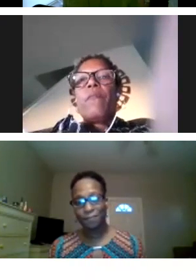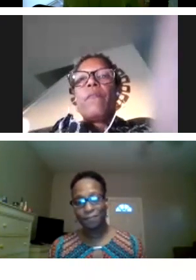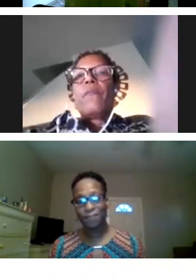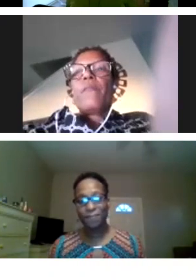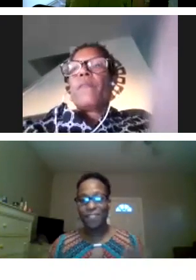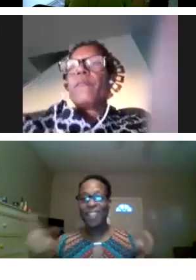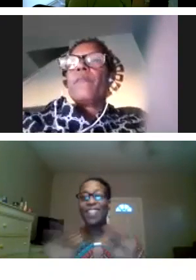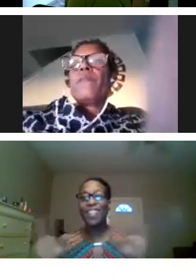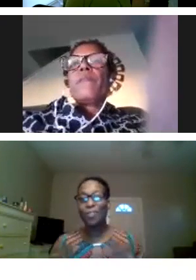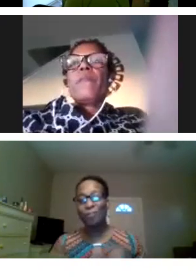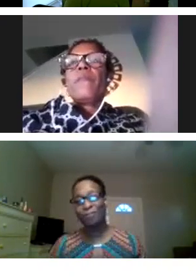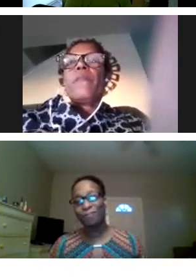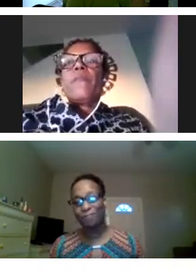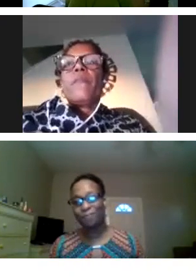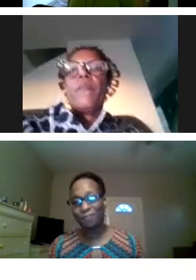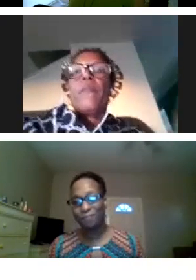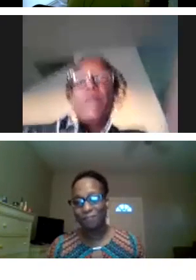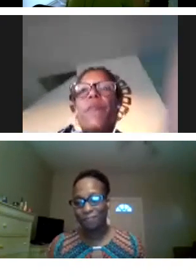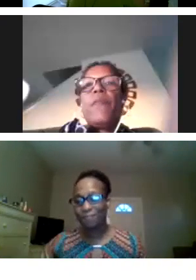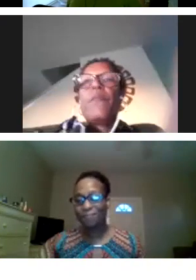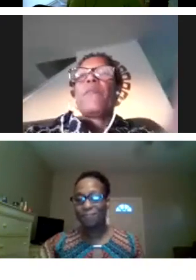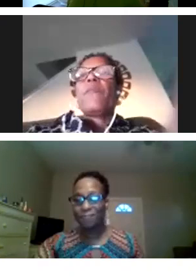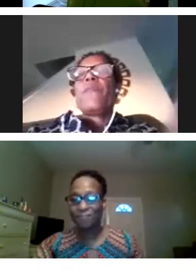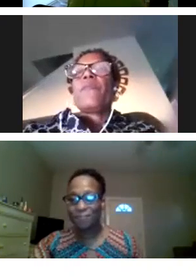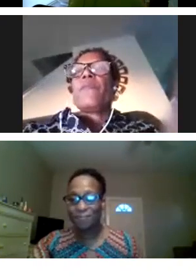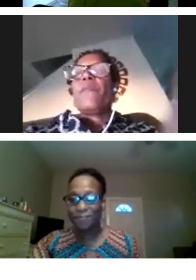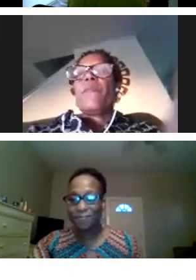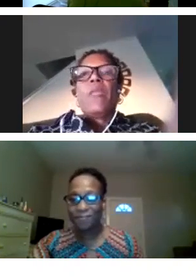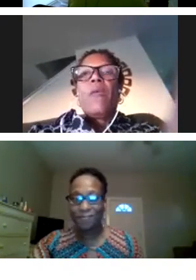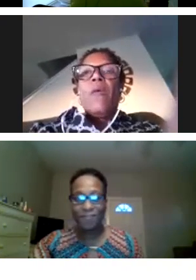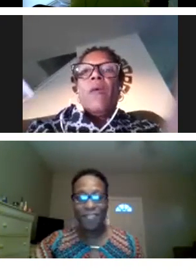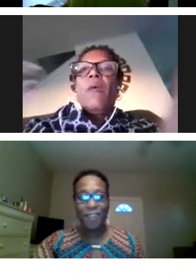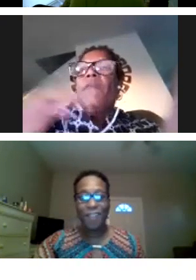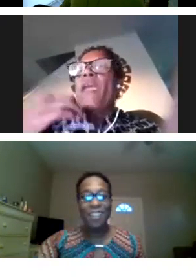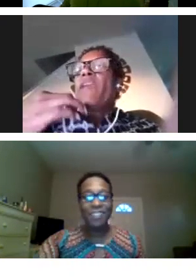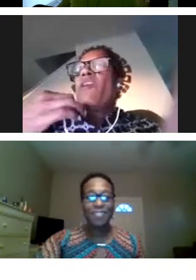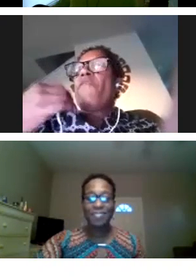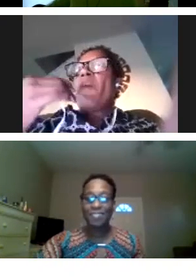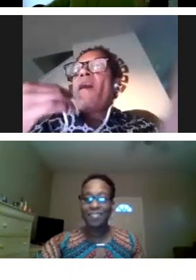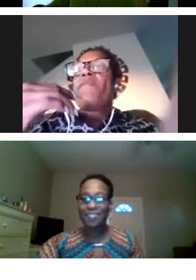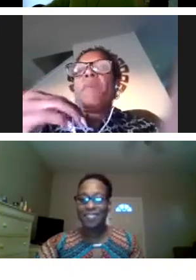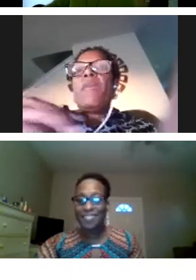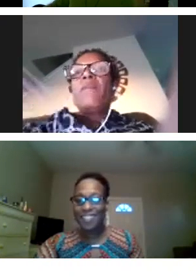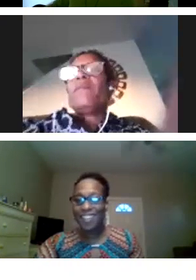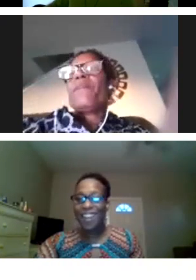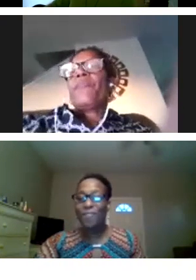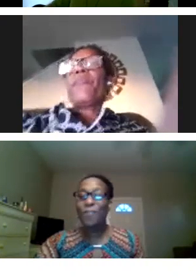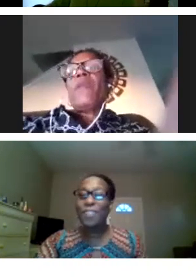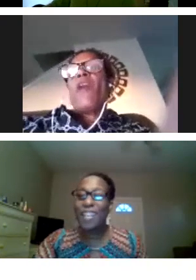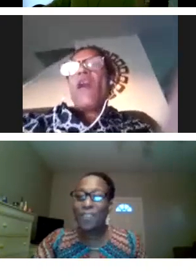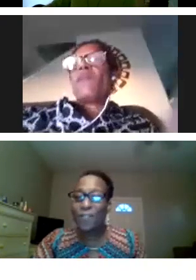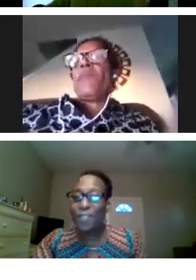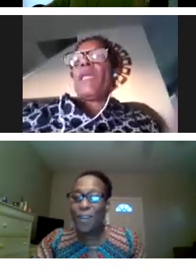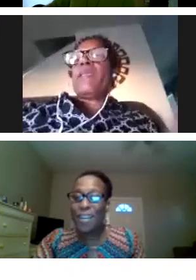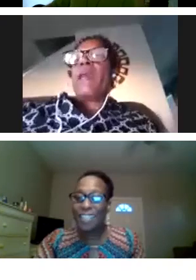today. We're going to go ahead and thank you. Sorry. Thank you all for having me. Of course.